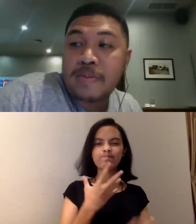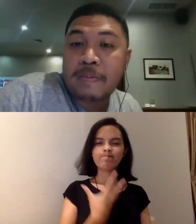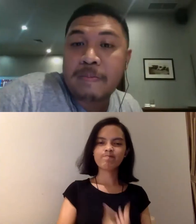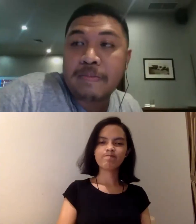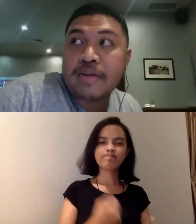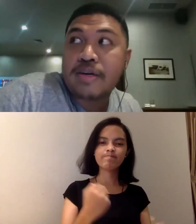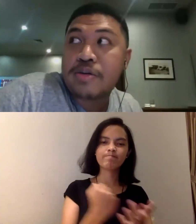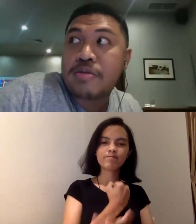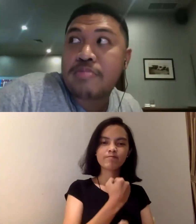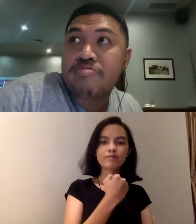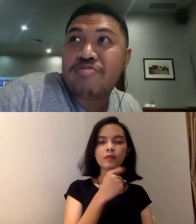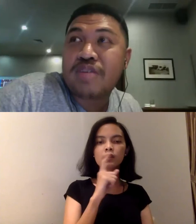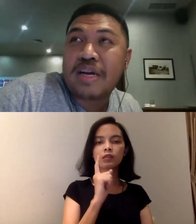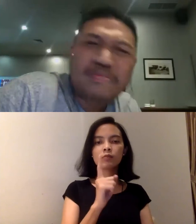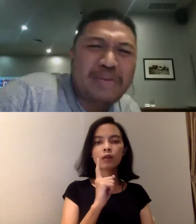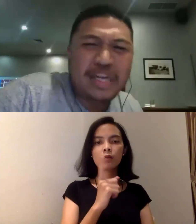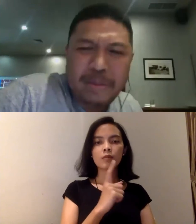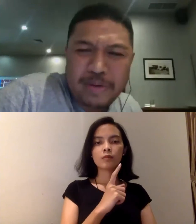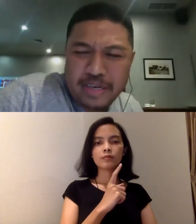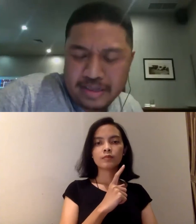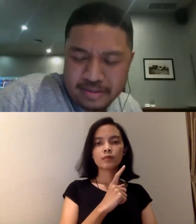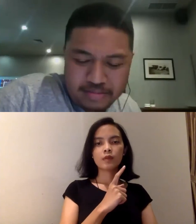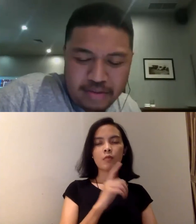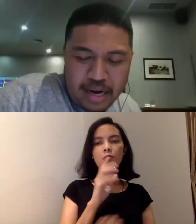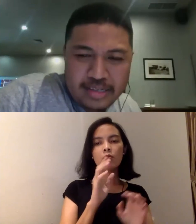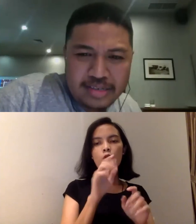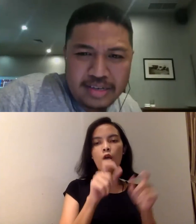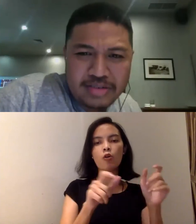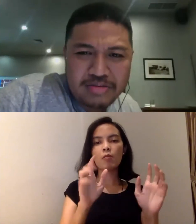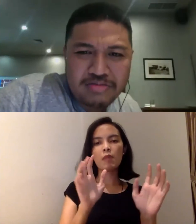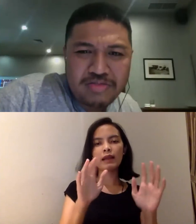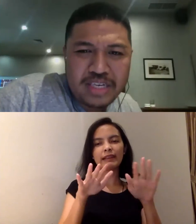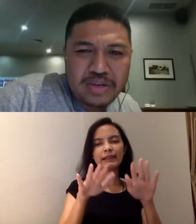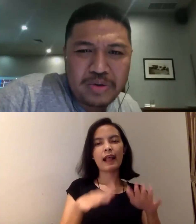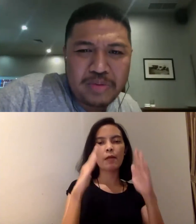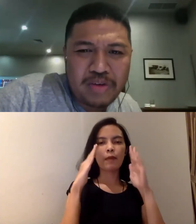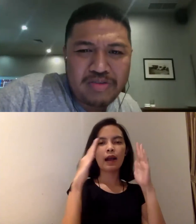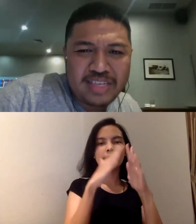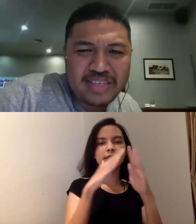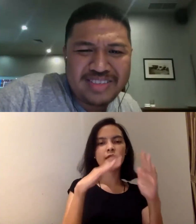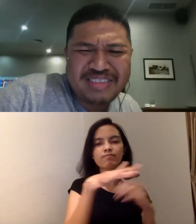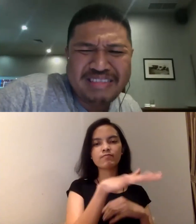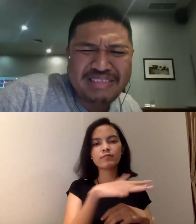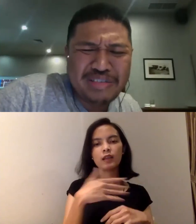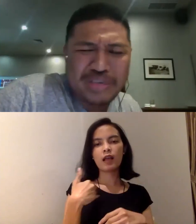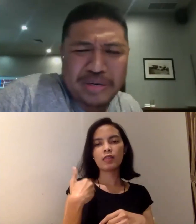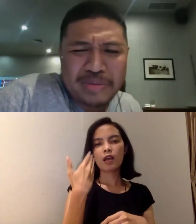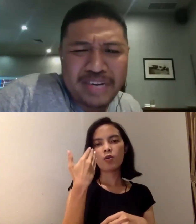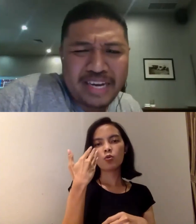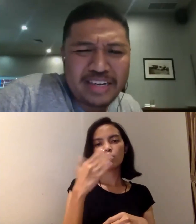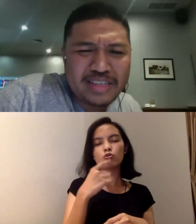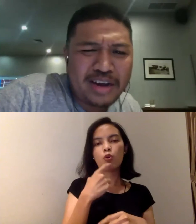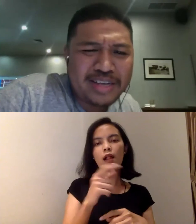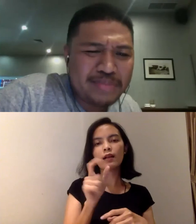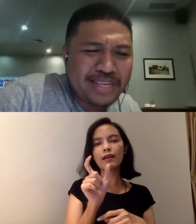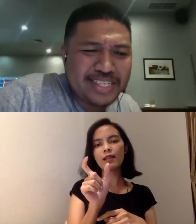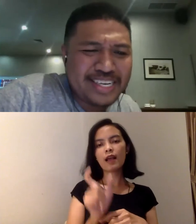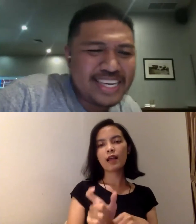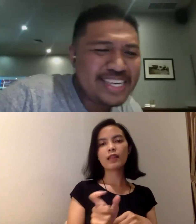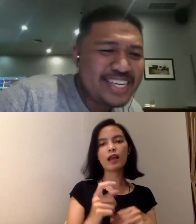the like many people in Makassar doesn't really know about this term, like a